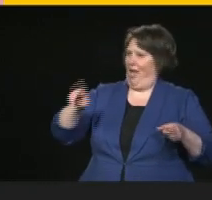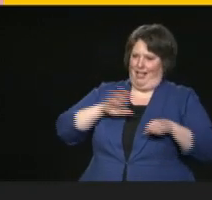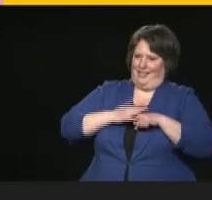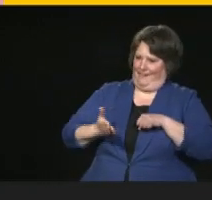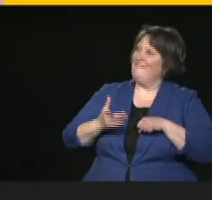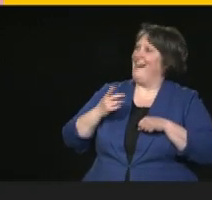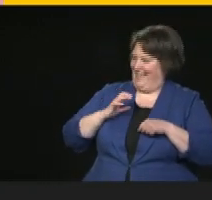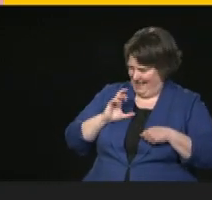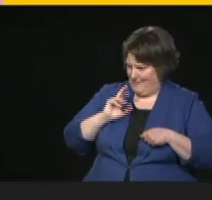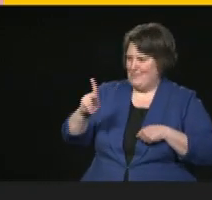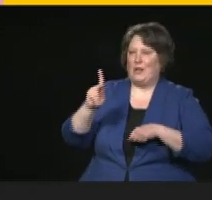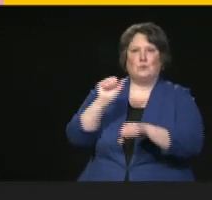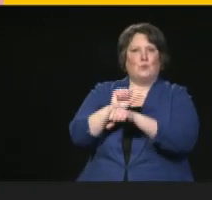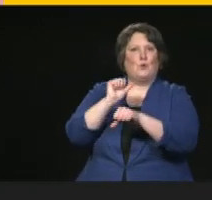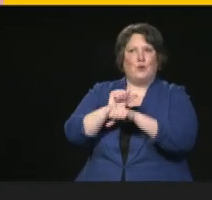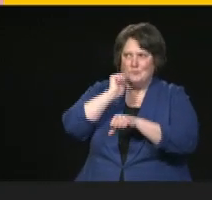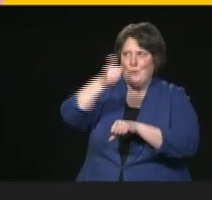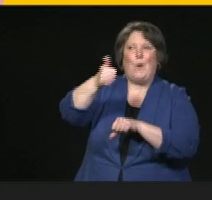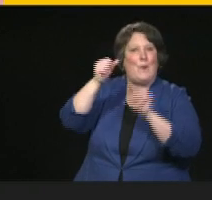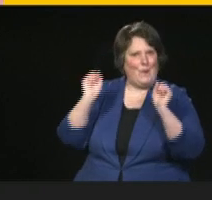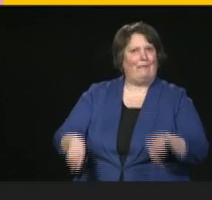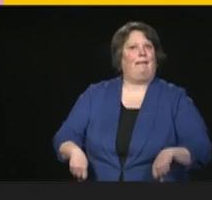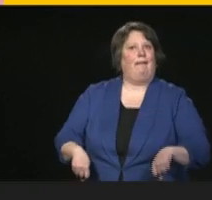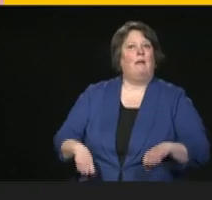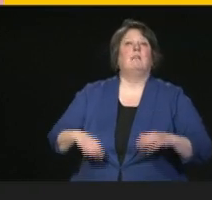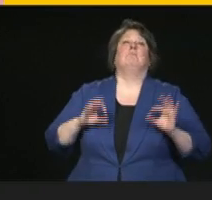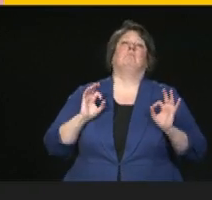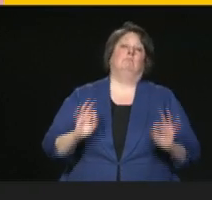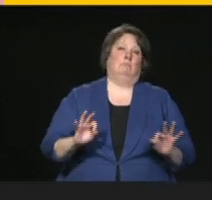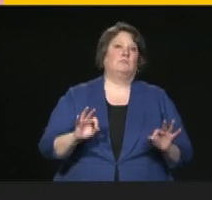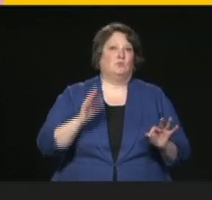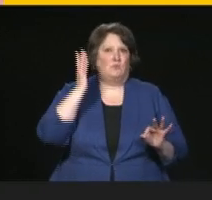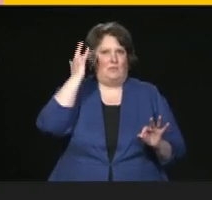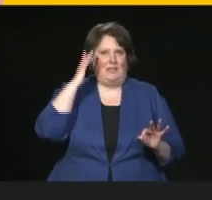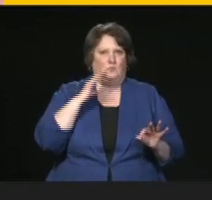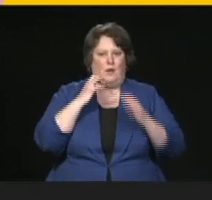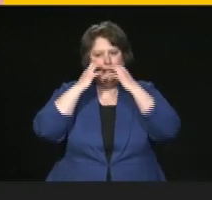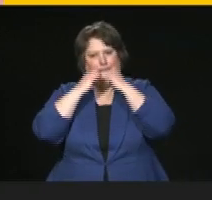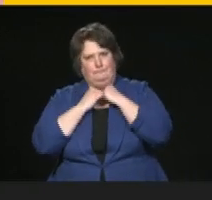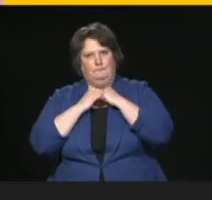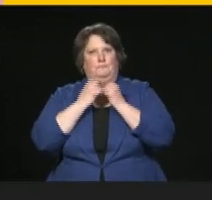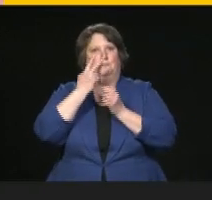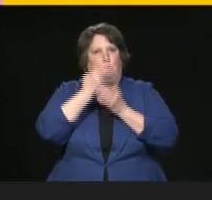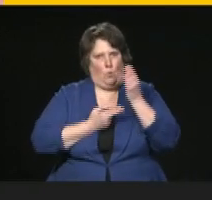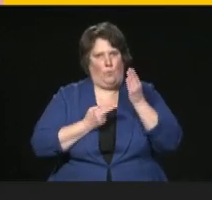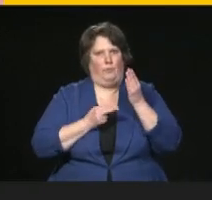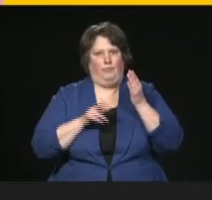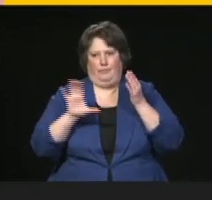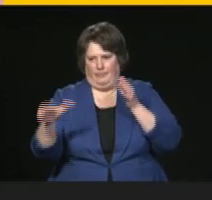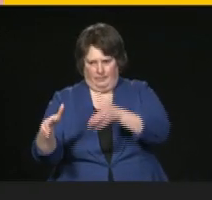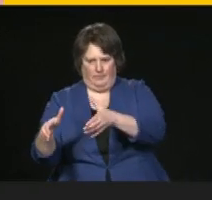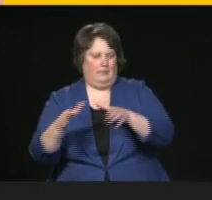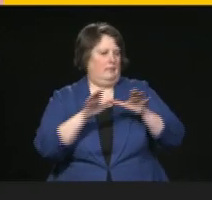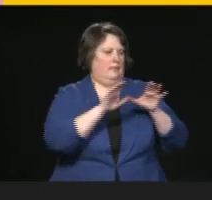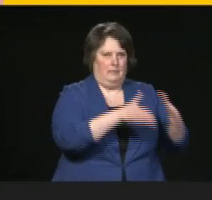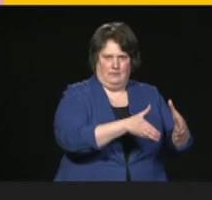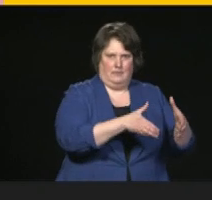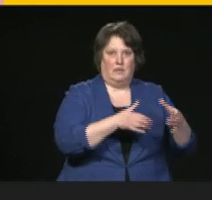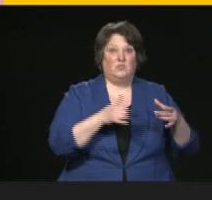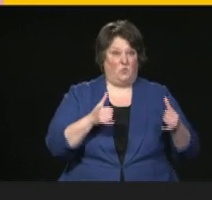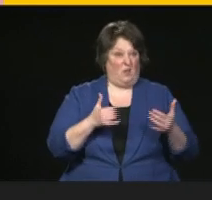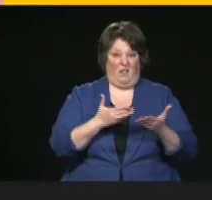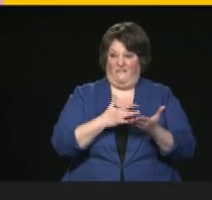That's what the Prime Minister announced today, a very, very important step, and it should give Canadians a lot of confidence that the government is